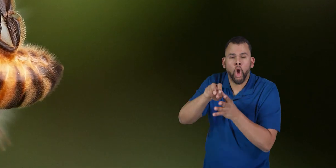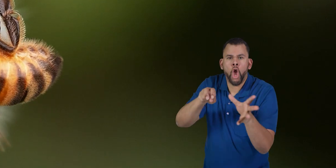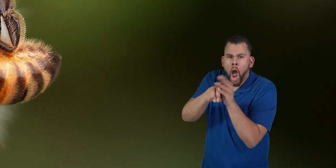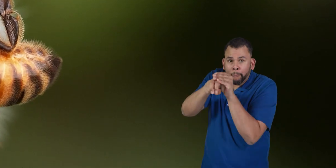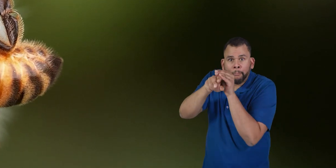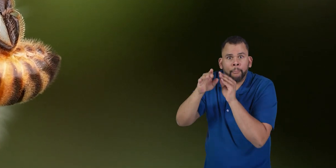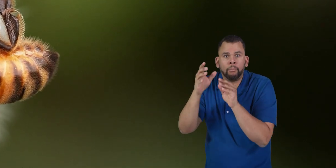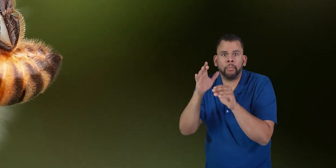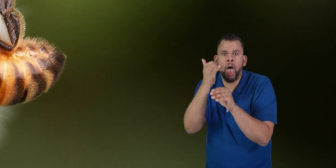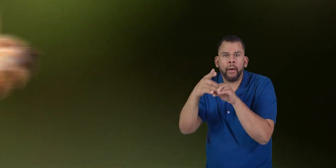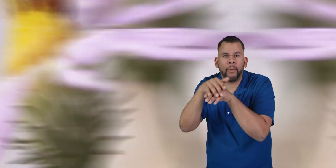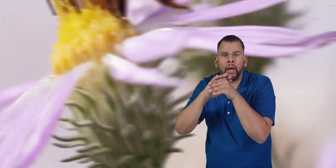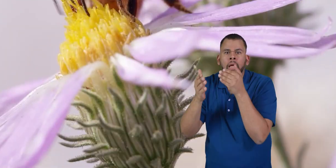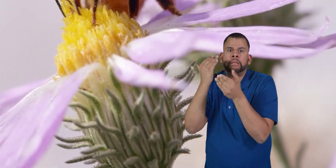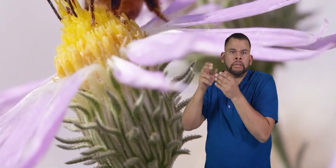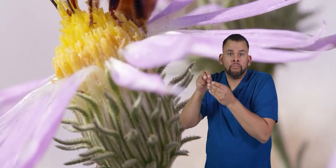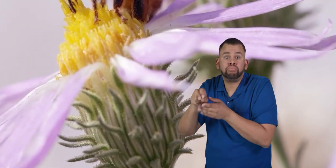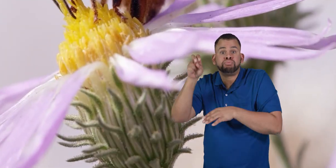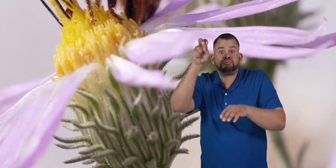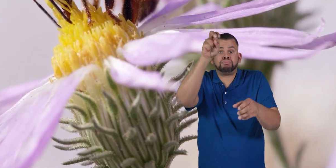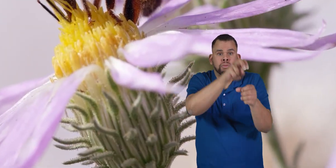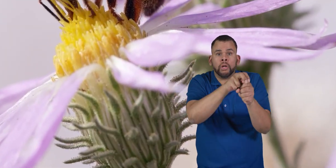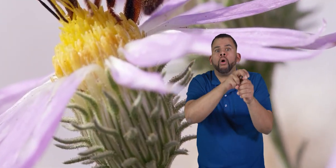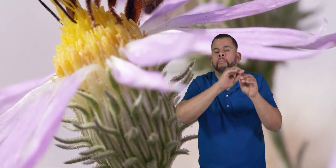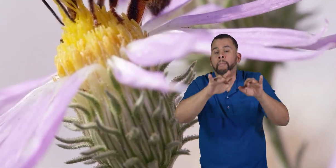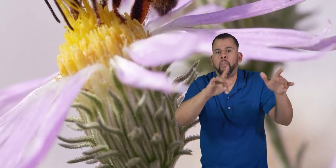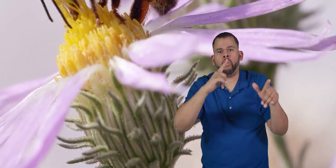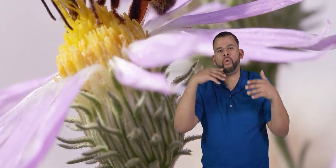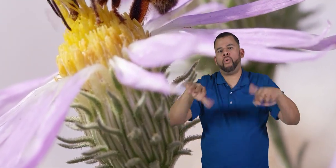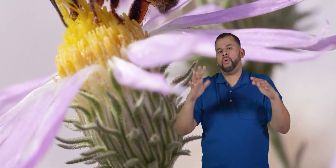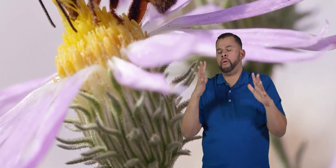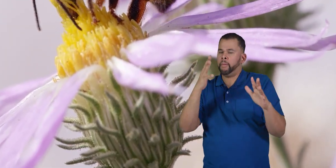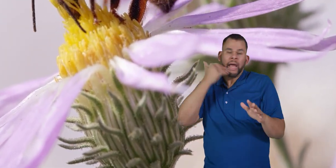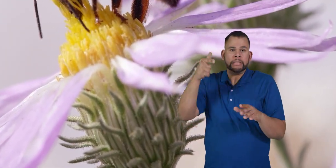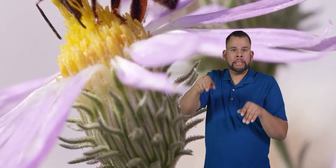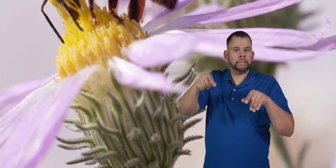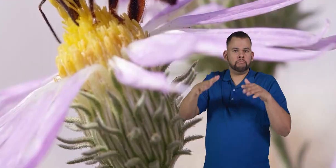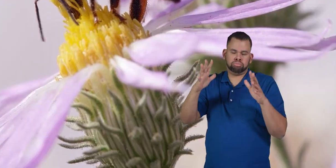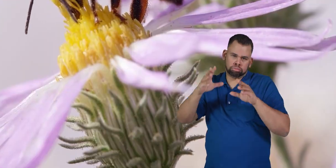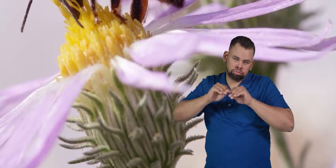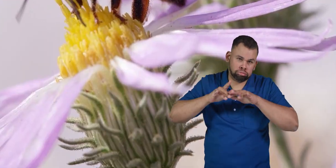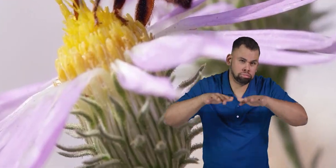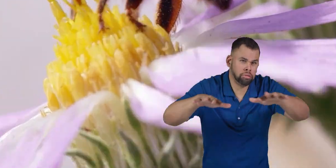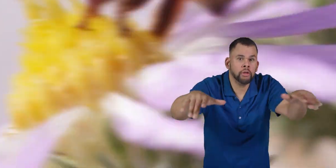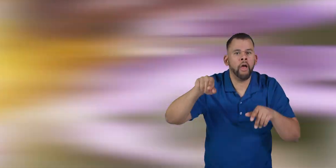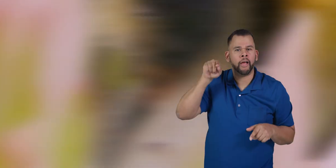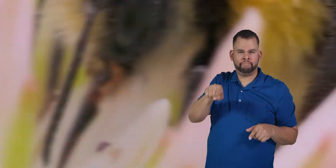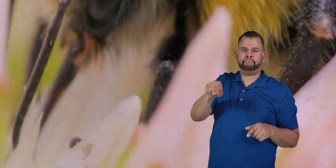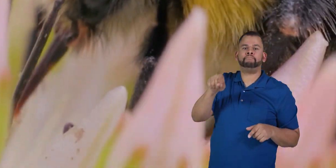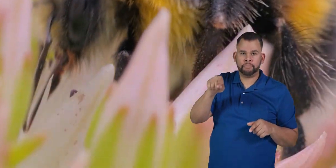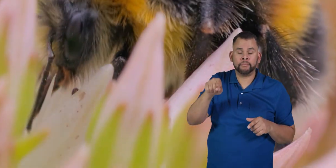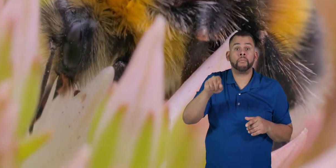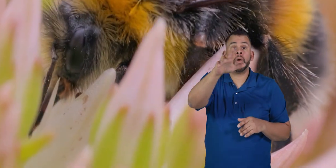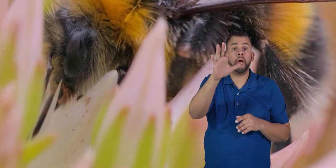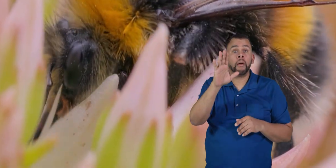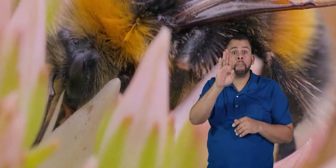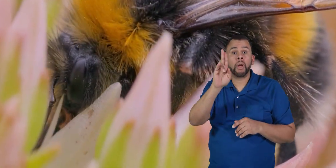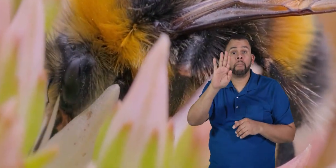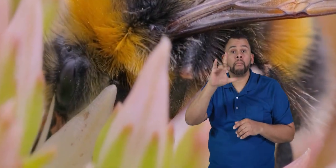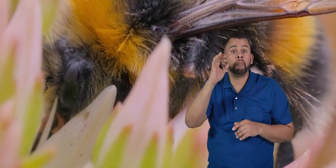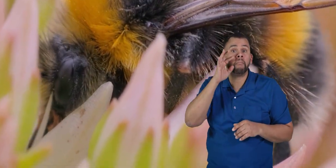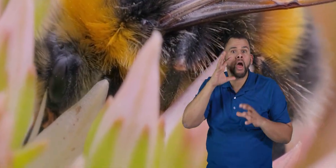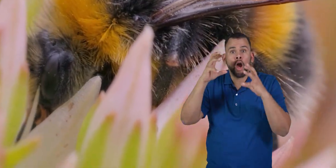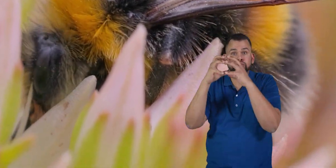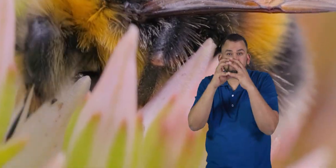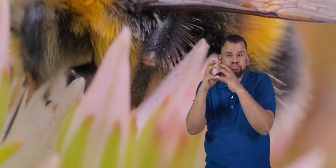collect and transfer pollen as a result they are very effective at pollinating plants bumble bees are